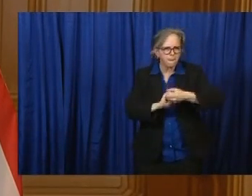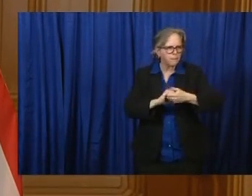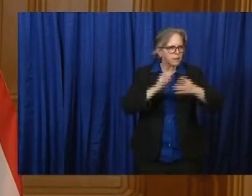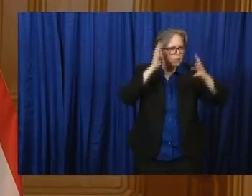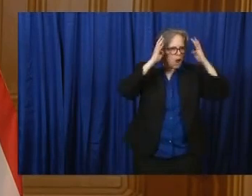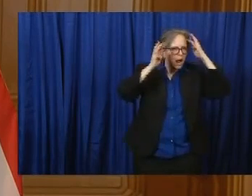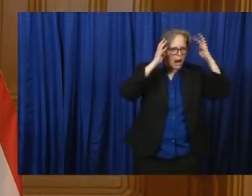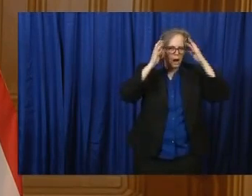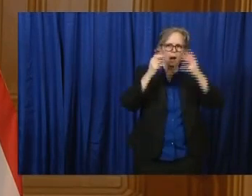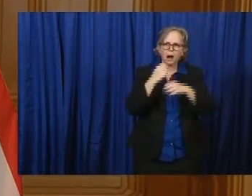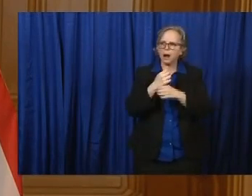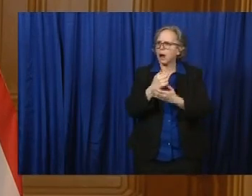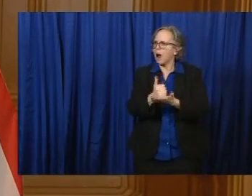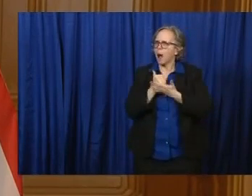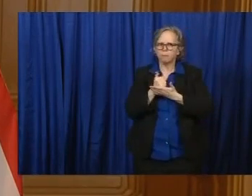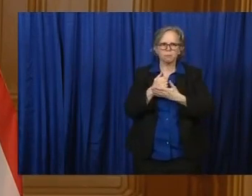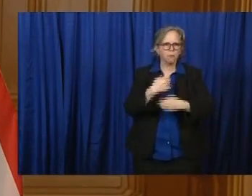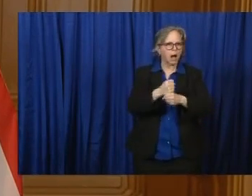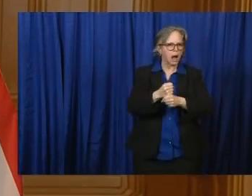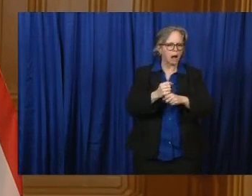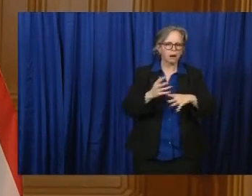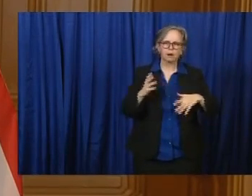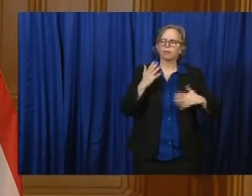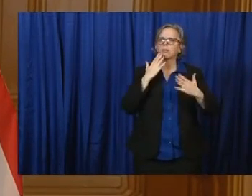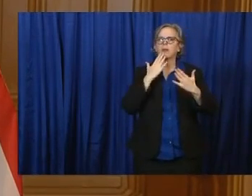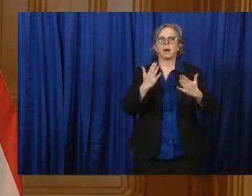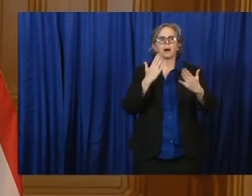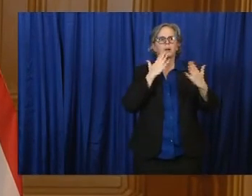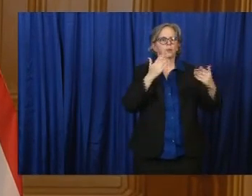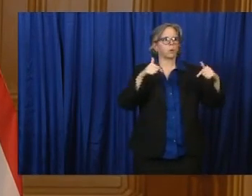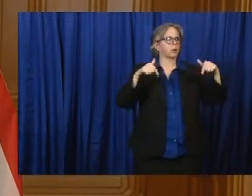folks that work in our prisons, and we thank the